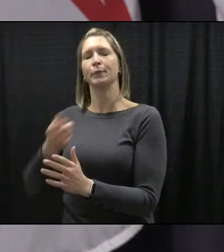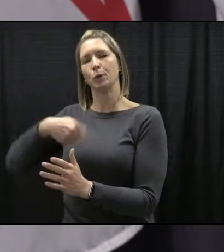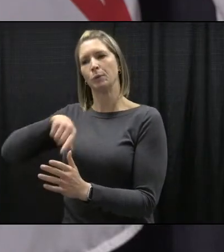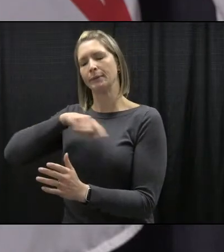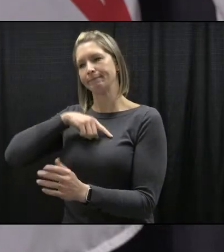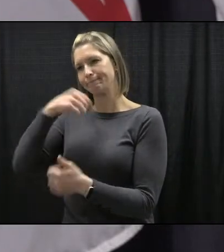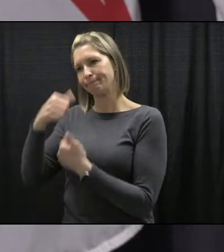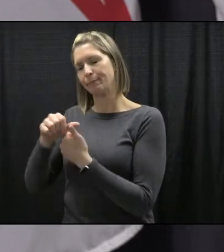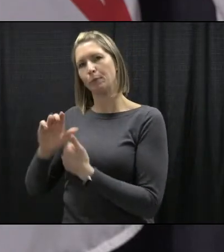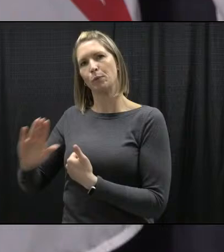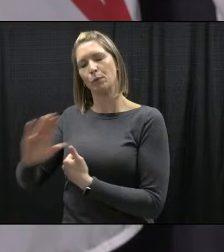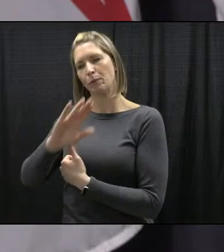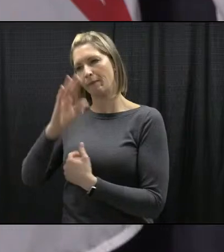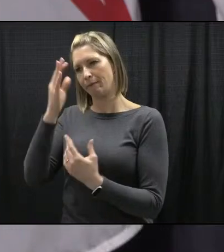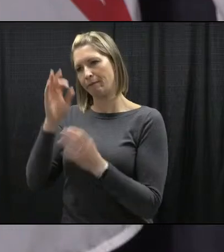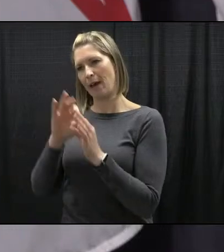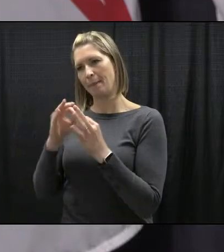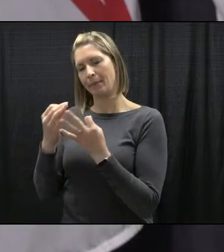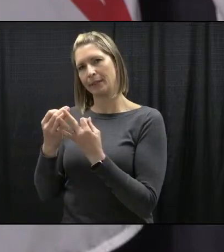difficult time.